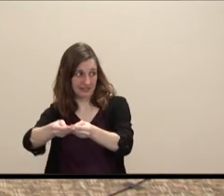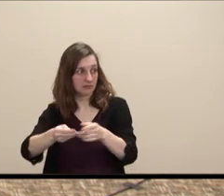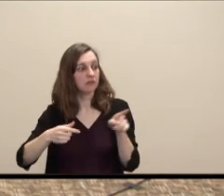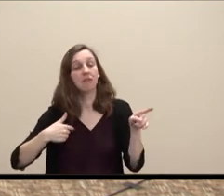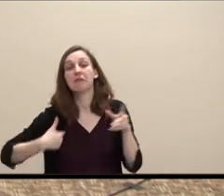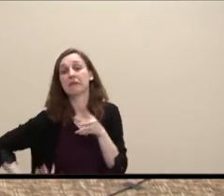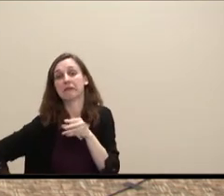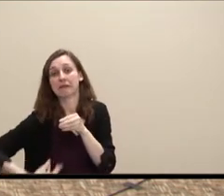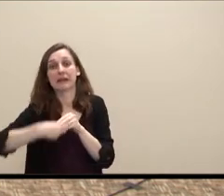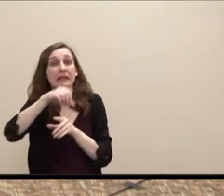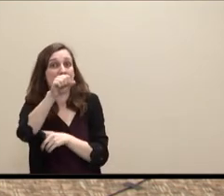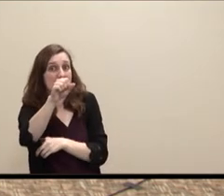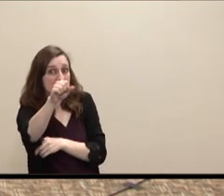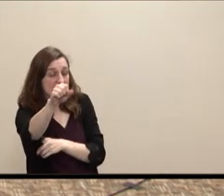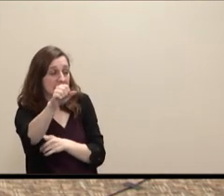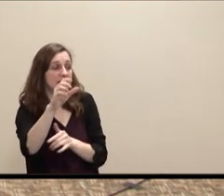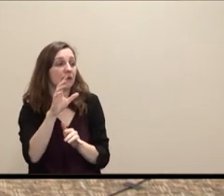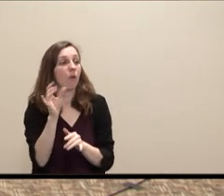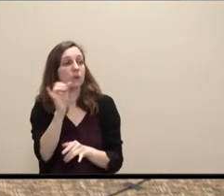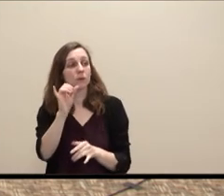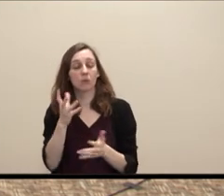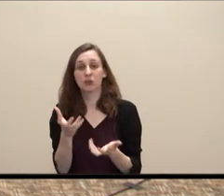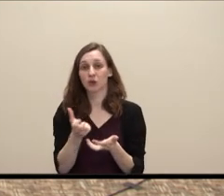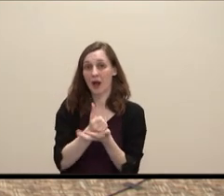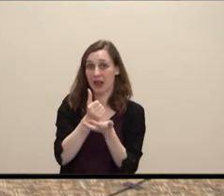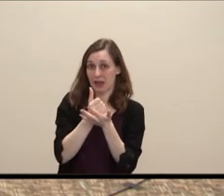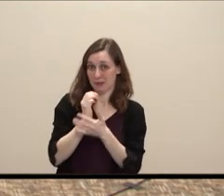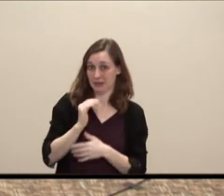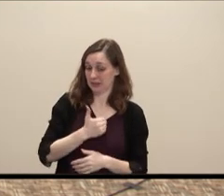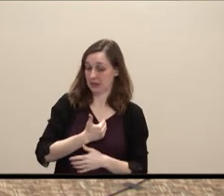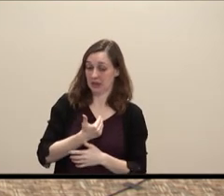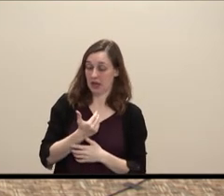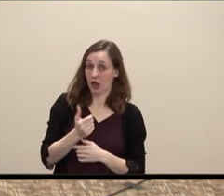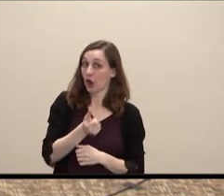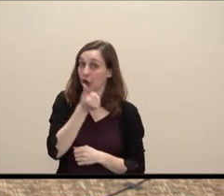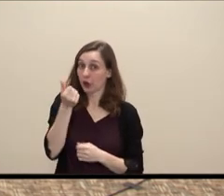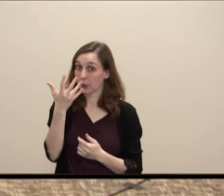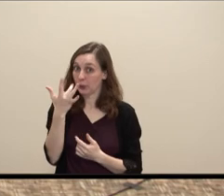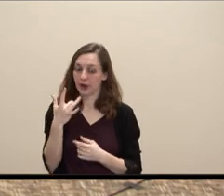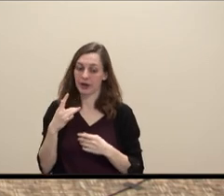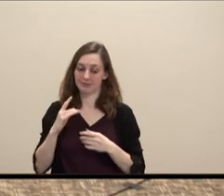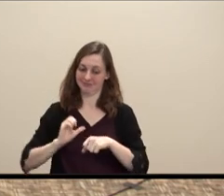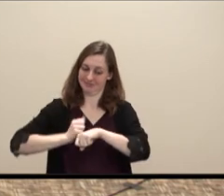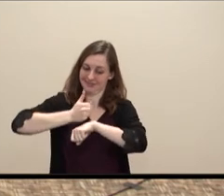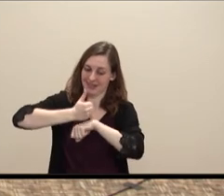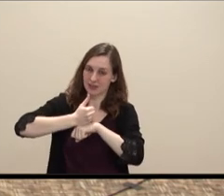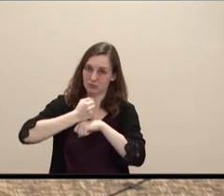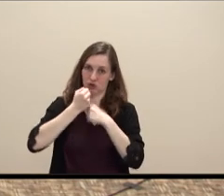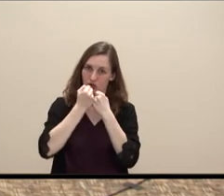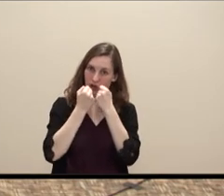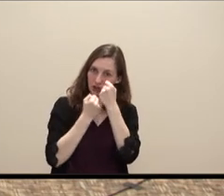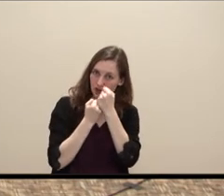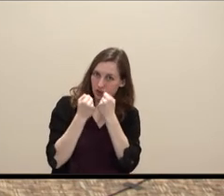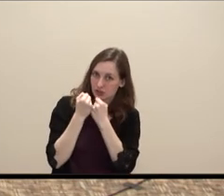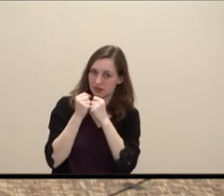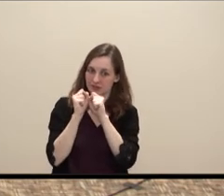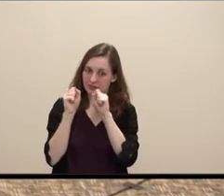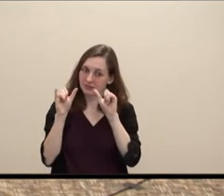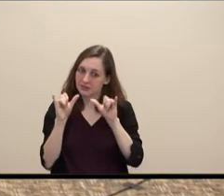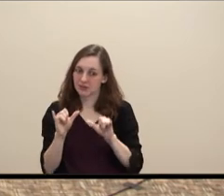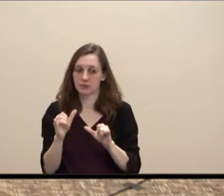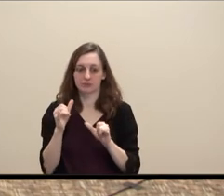And we're going to help ourselves by putting structures and systems in place for staff development and